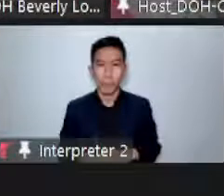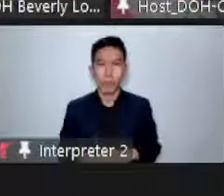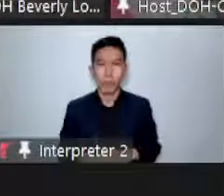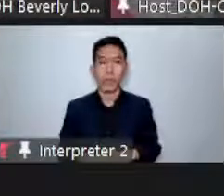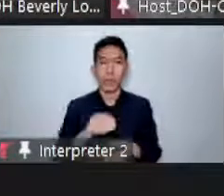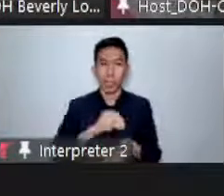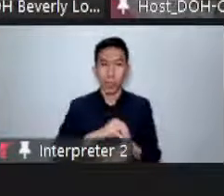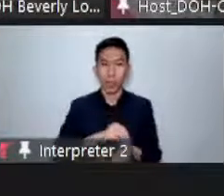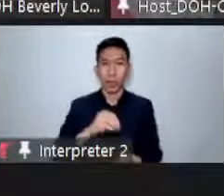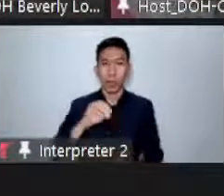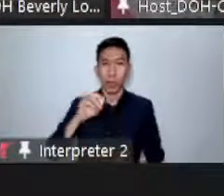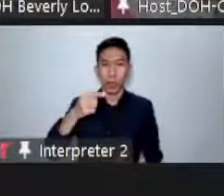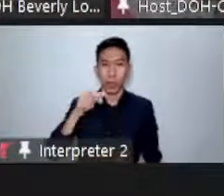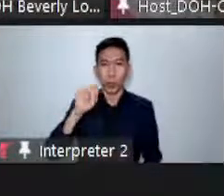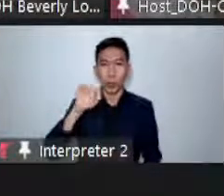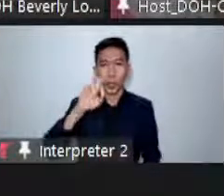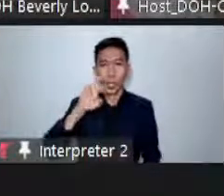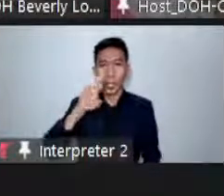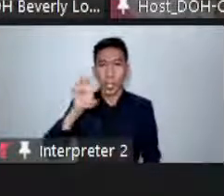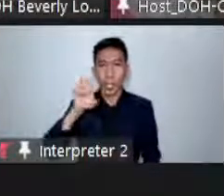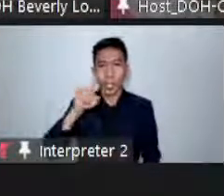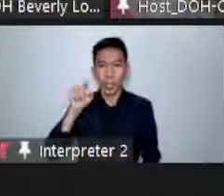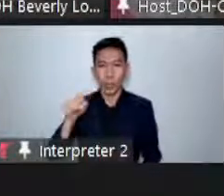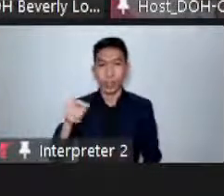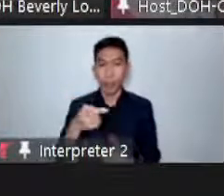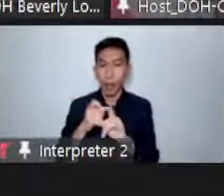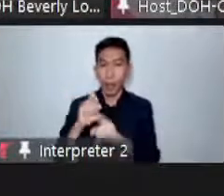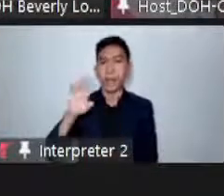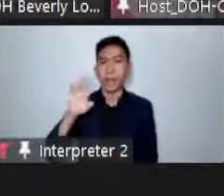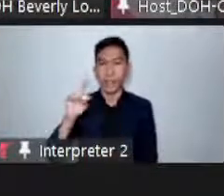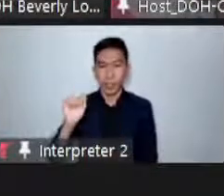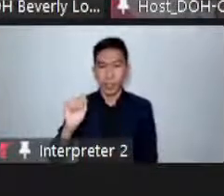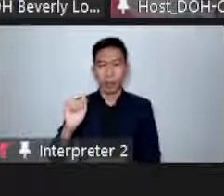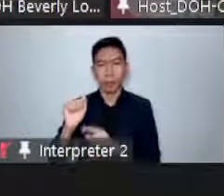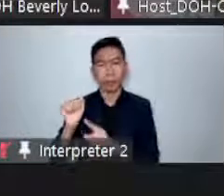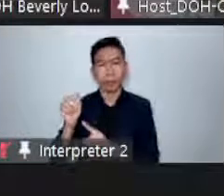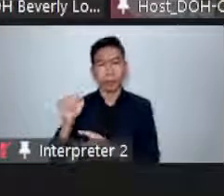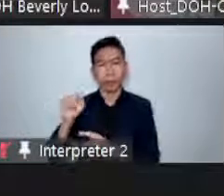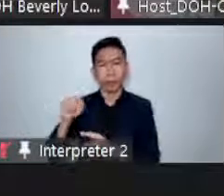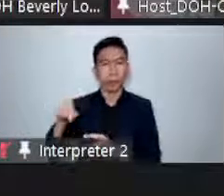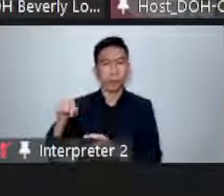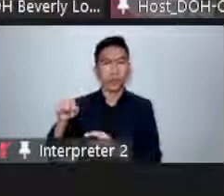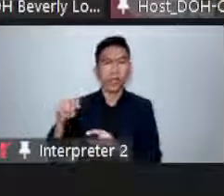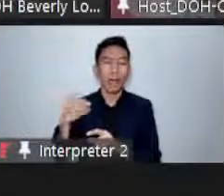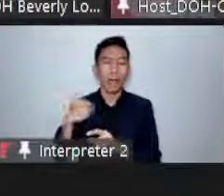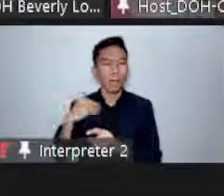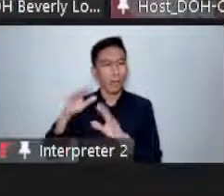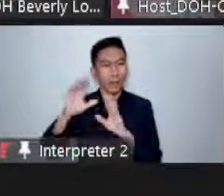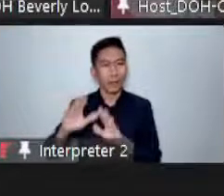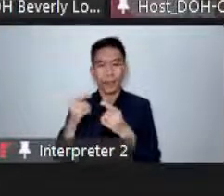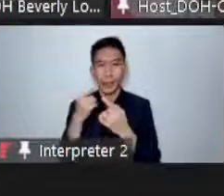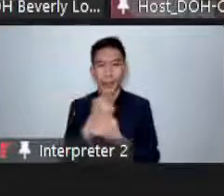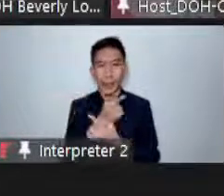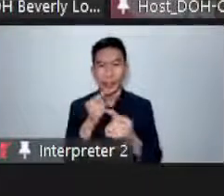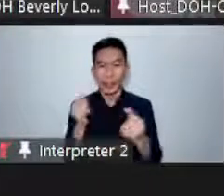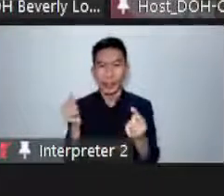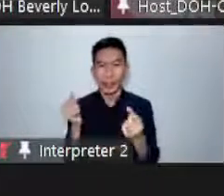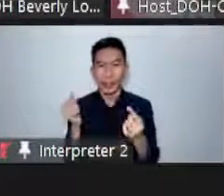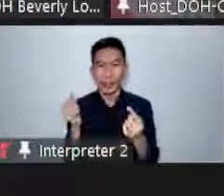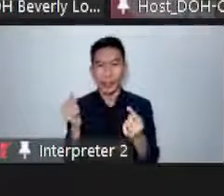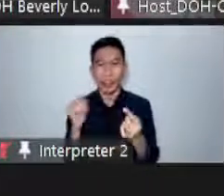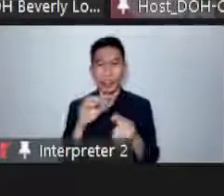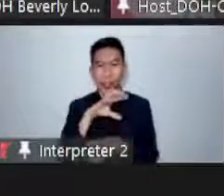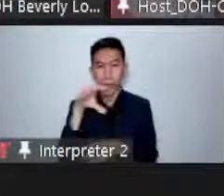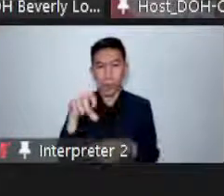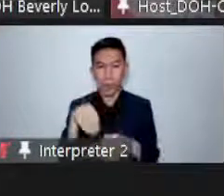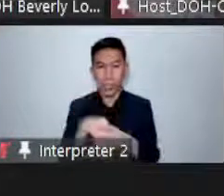Dr. Gutierrez from FDA. They have very wonderful announcements,